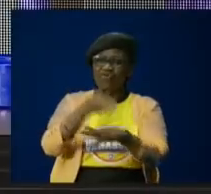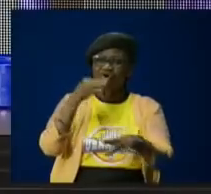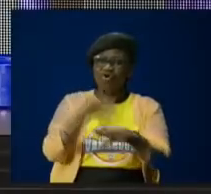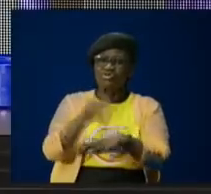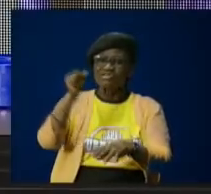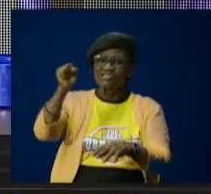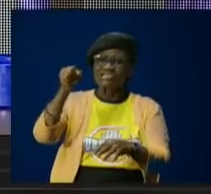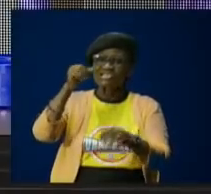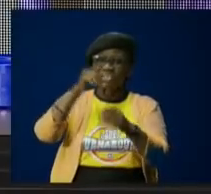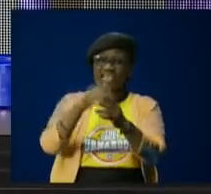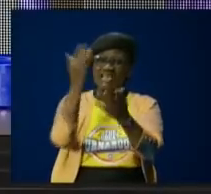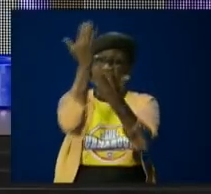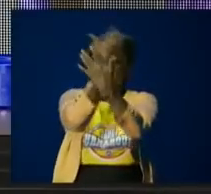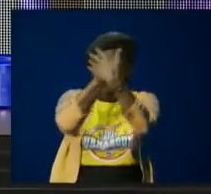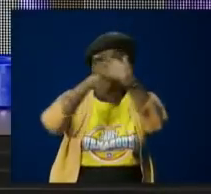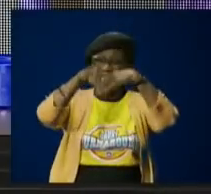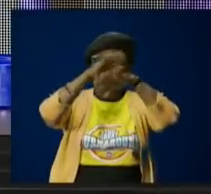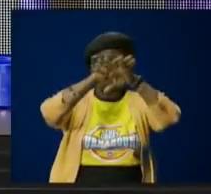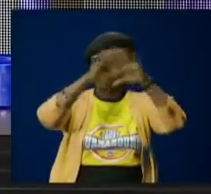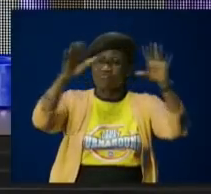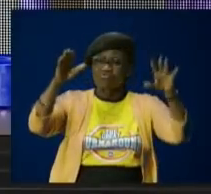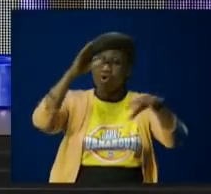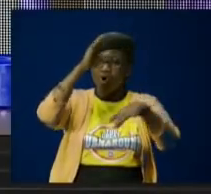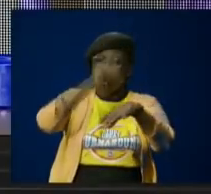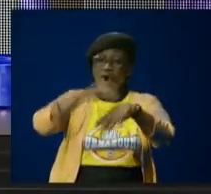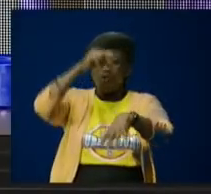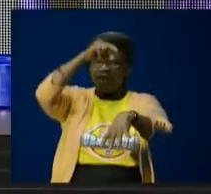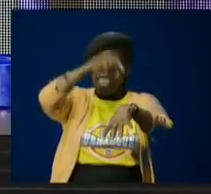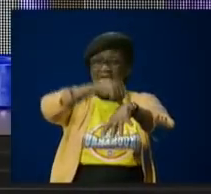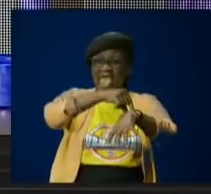in heaven, on earth,